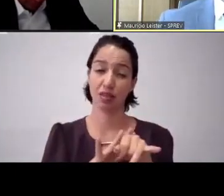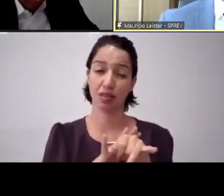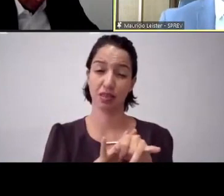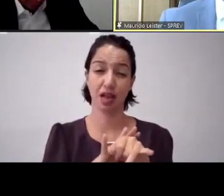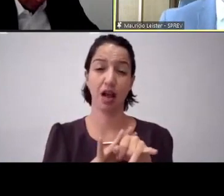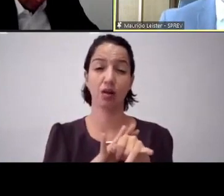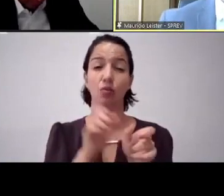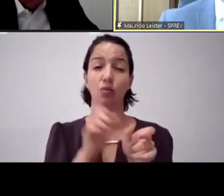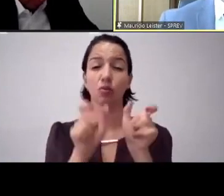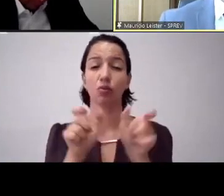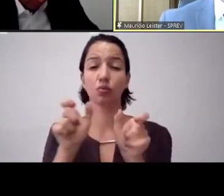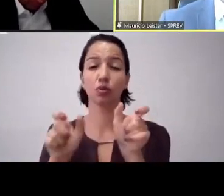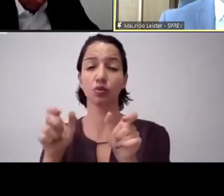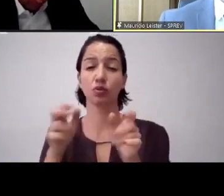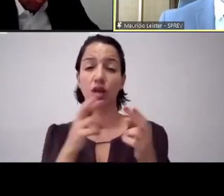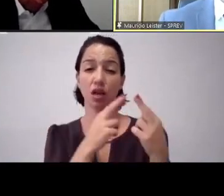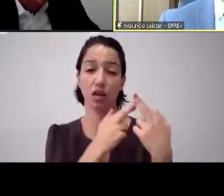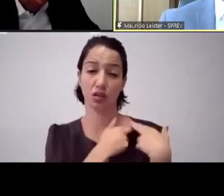And